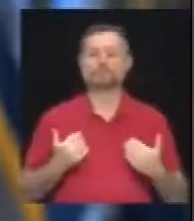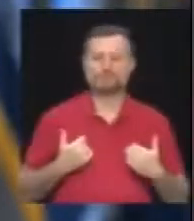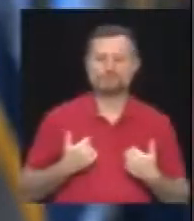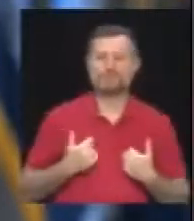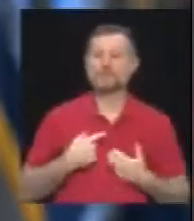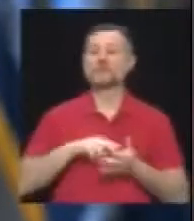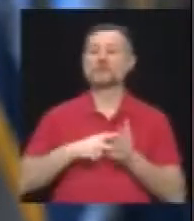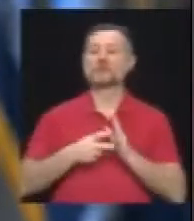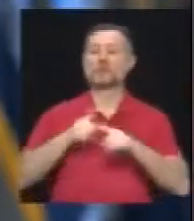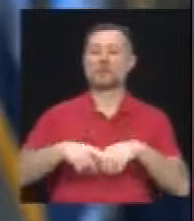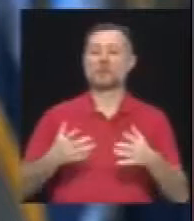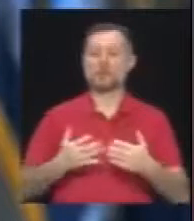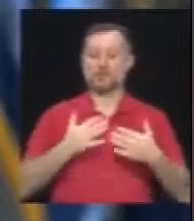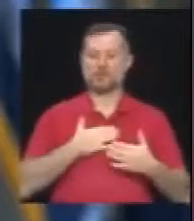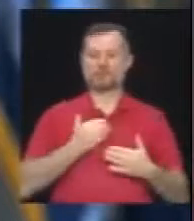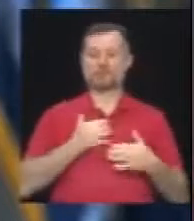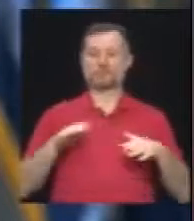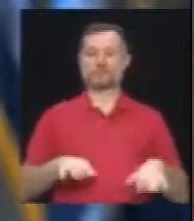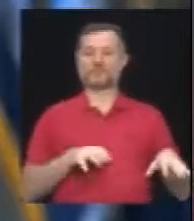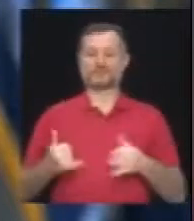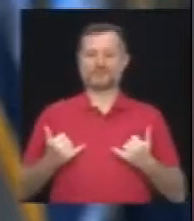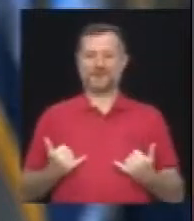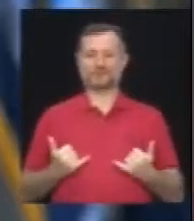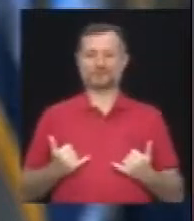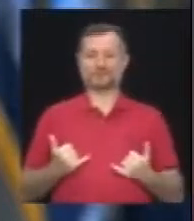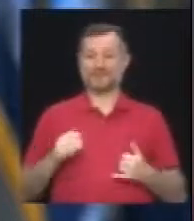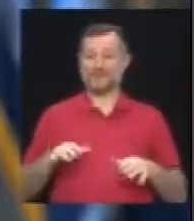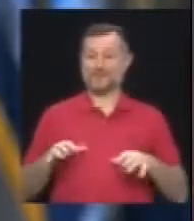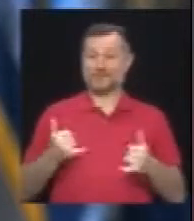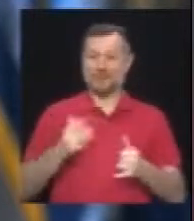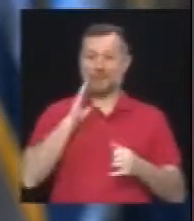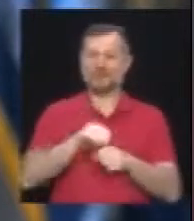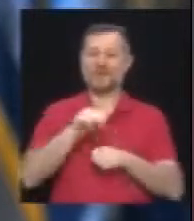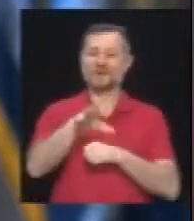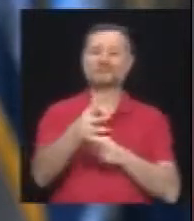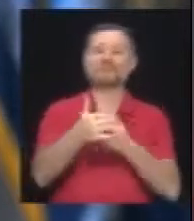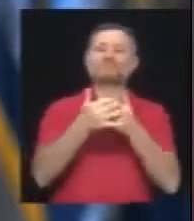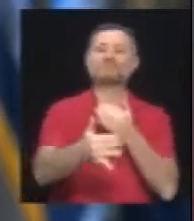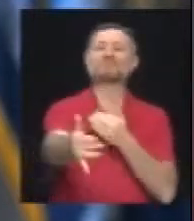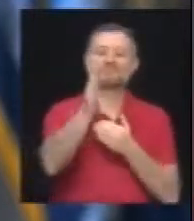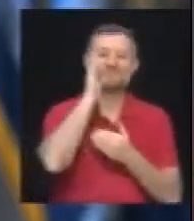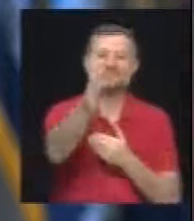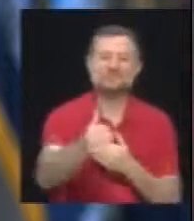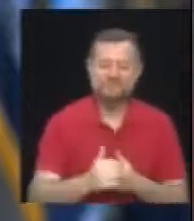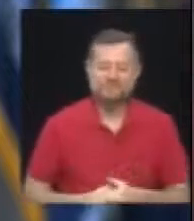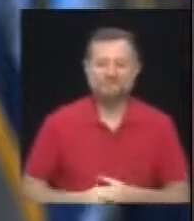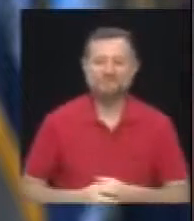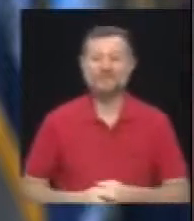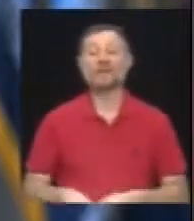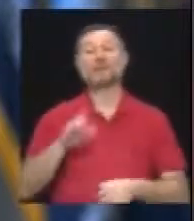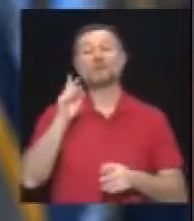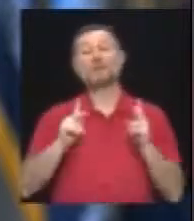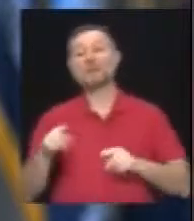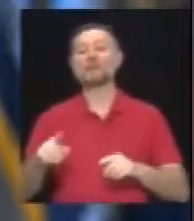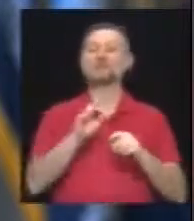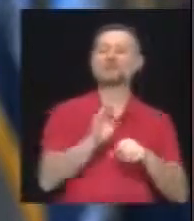now. Our actions will determine our future. We must keep people and businesses